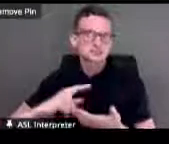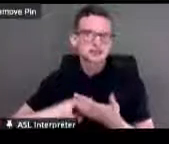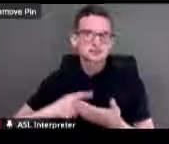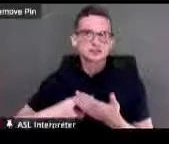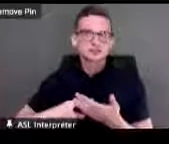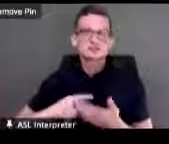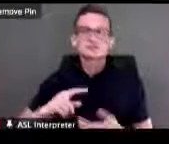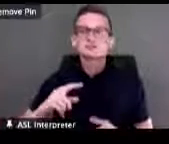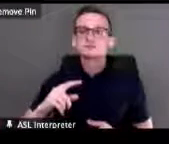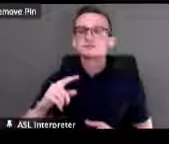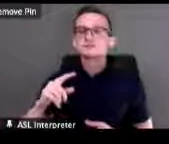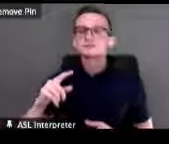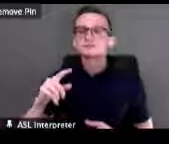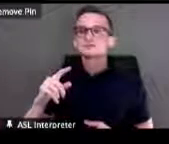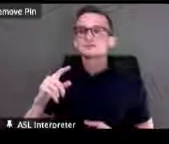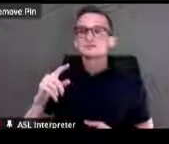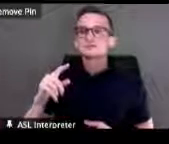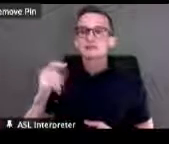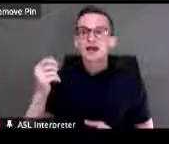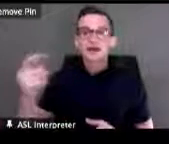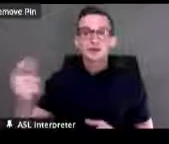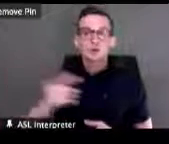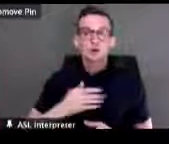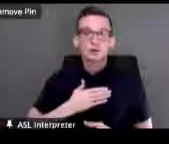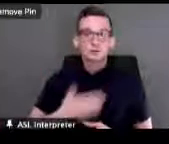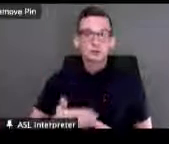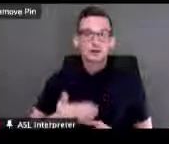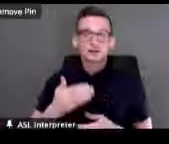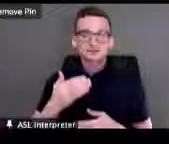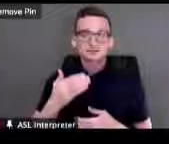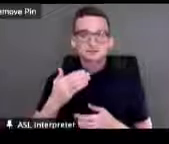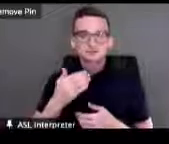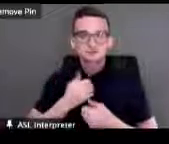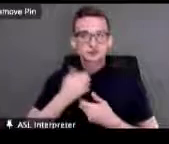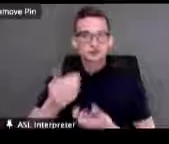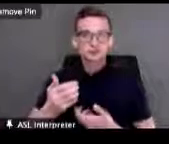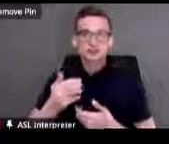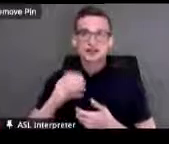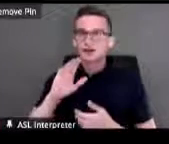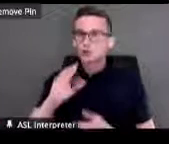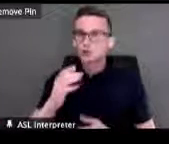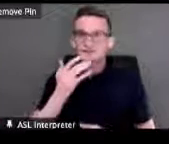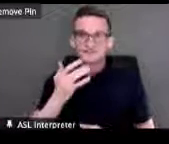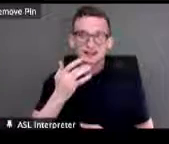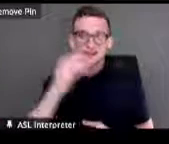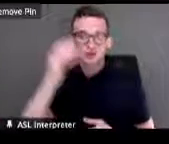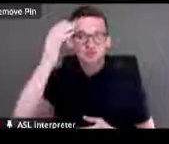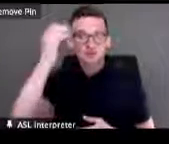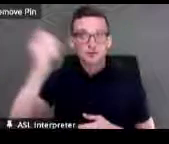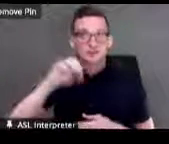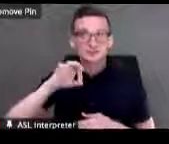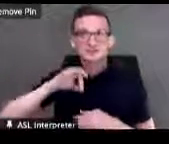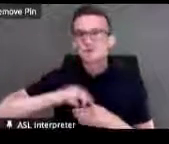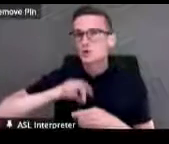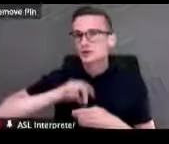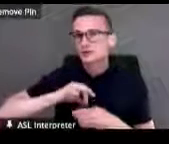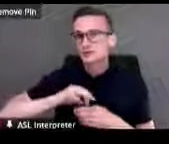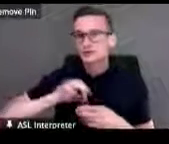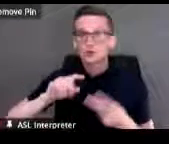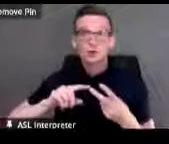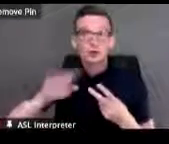share their favorite voting memories or their first voting experience?